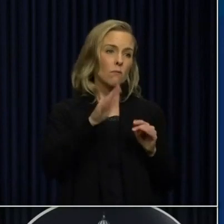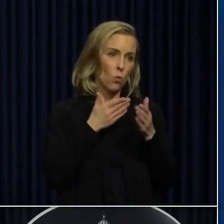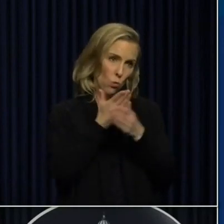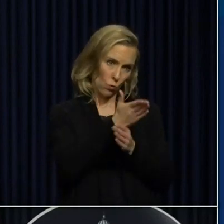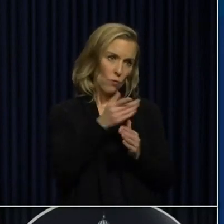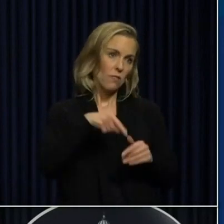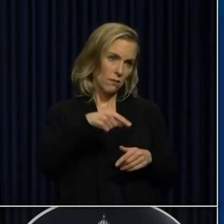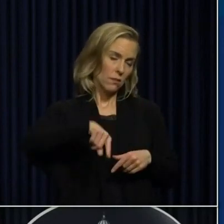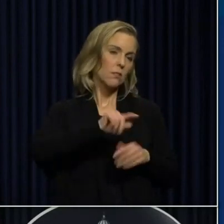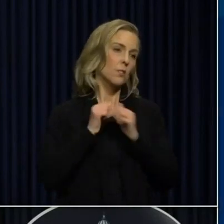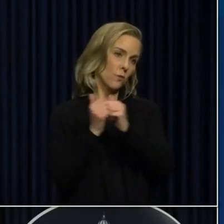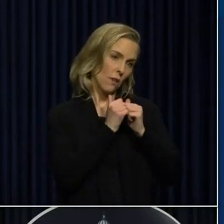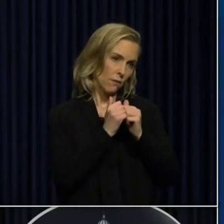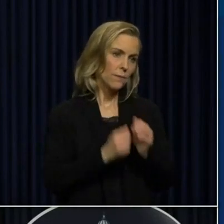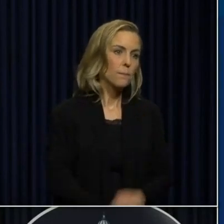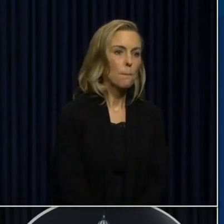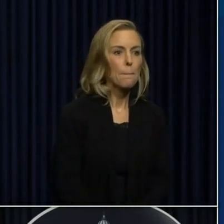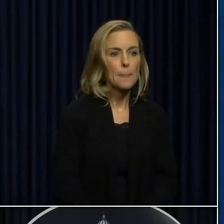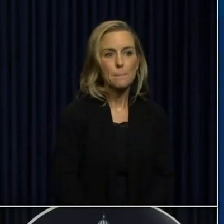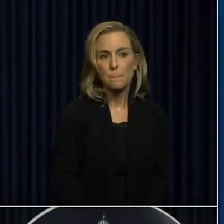together.